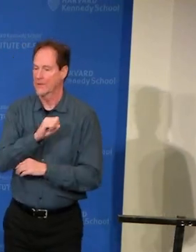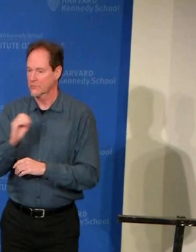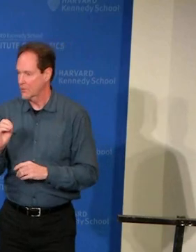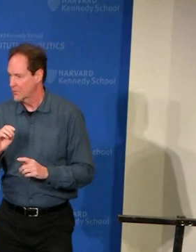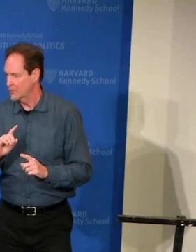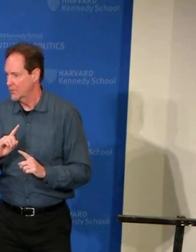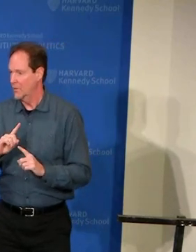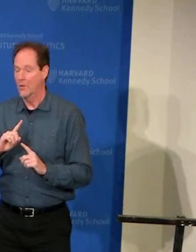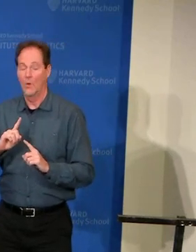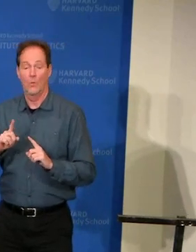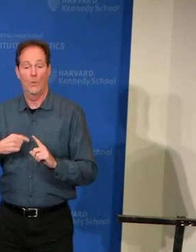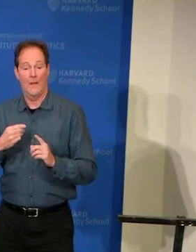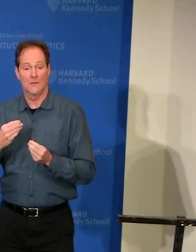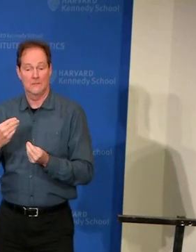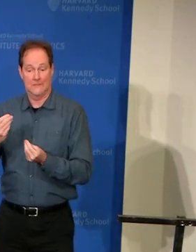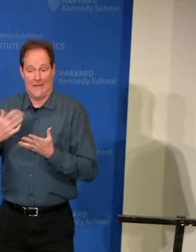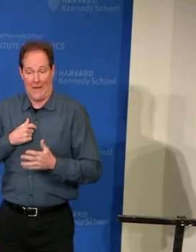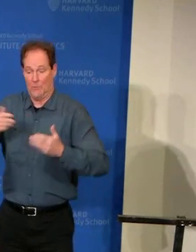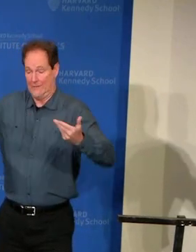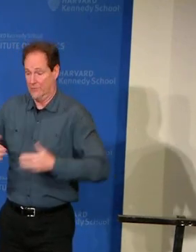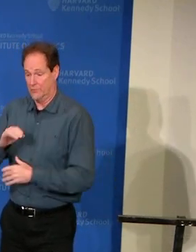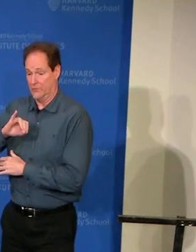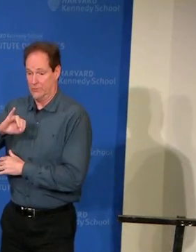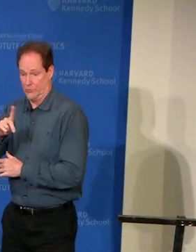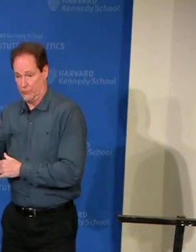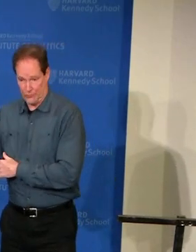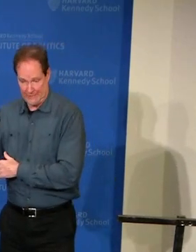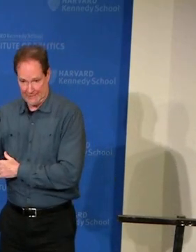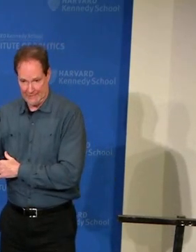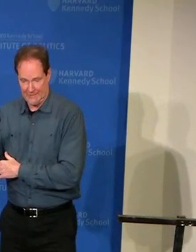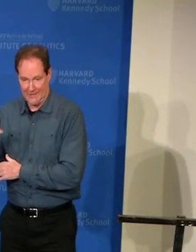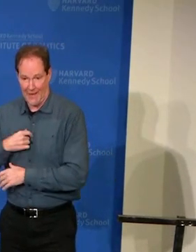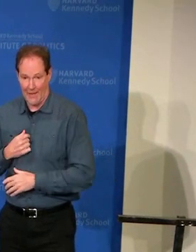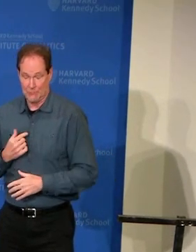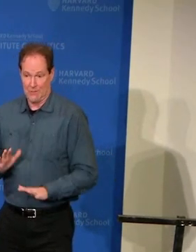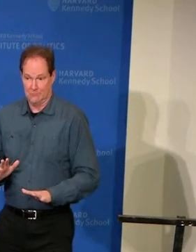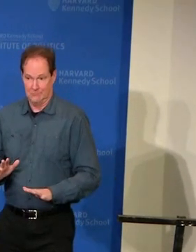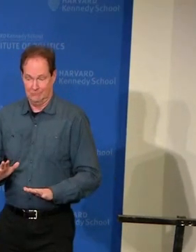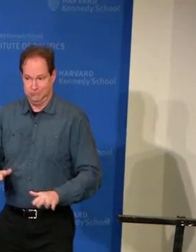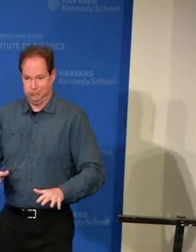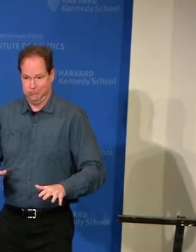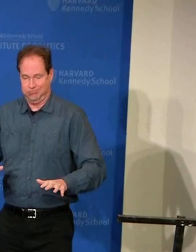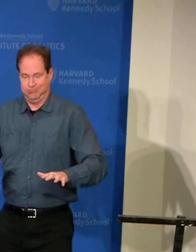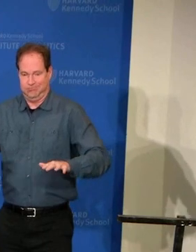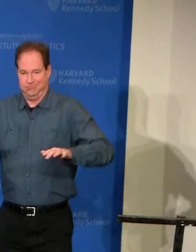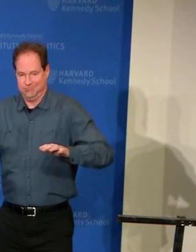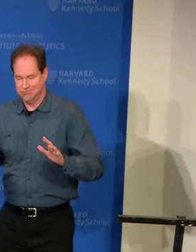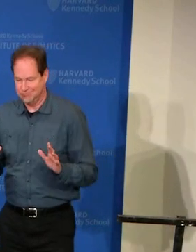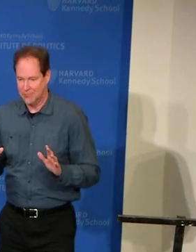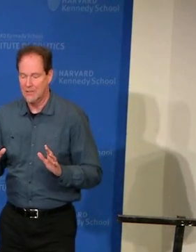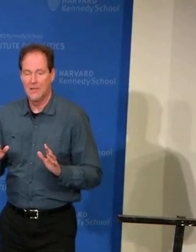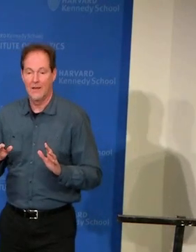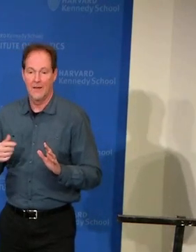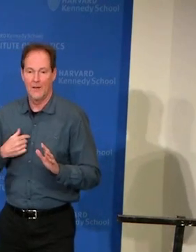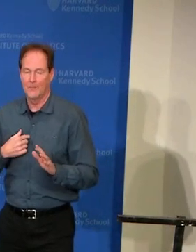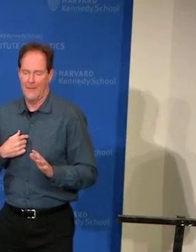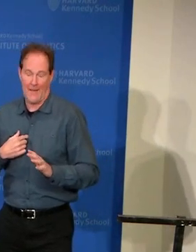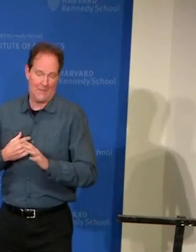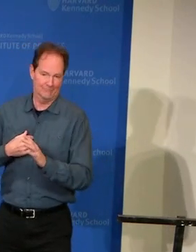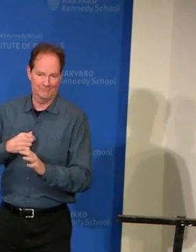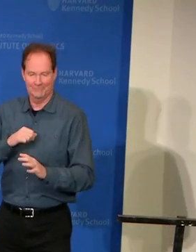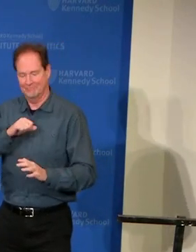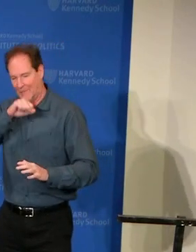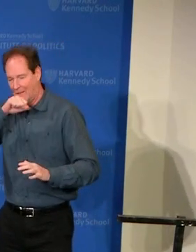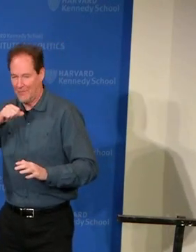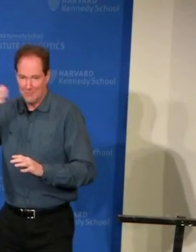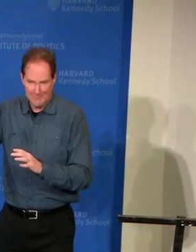when I was told that I was going to introduce Judy, I actually got really nervous not because I do a lot of public speaking and never get